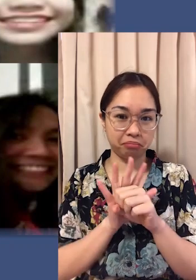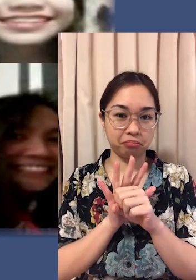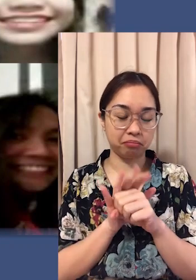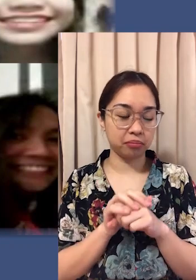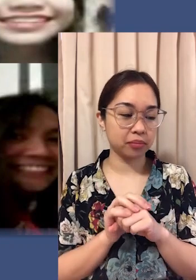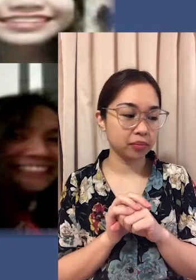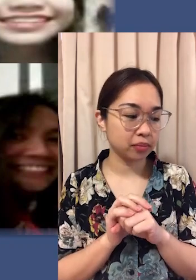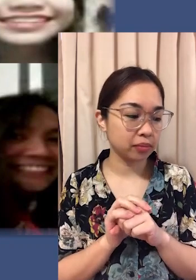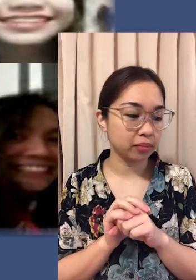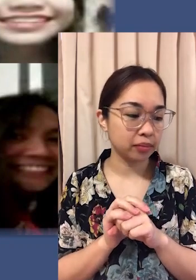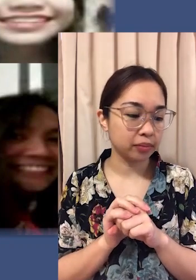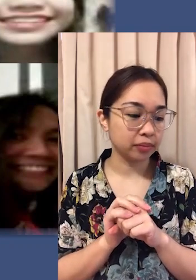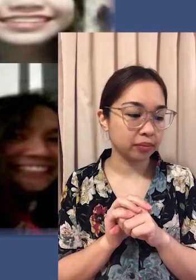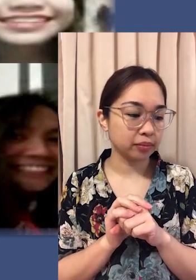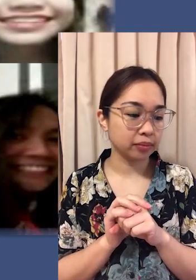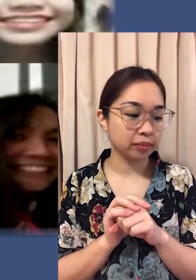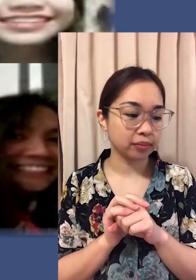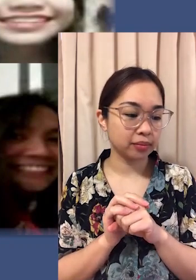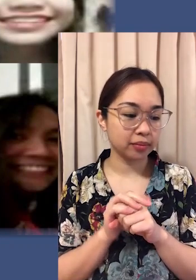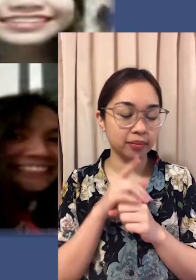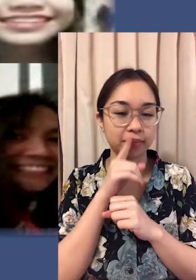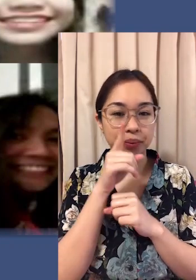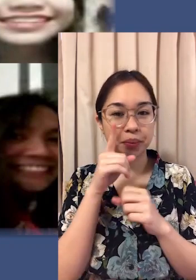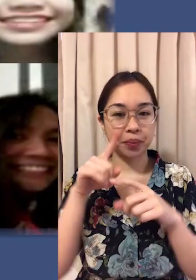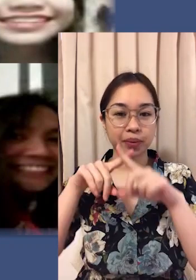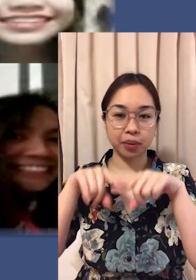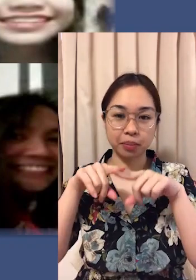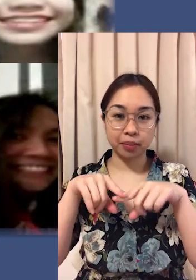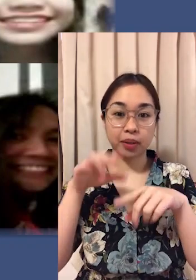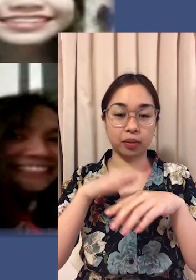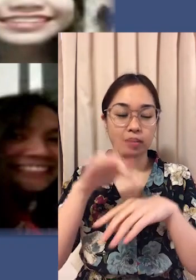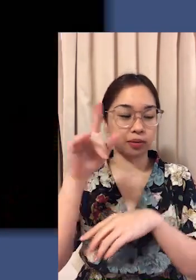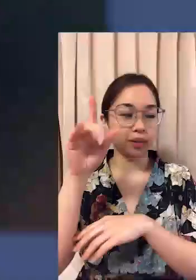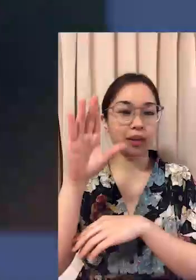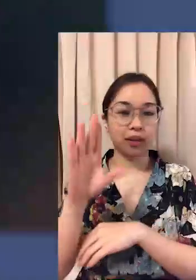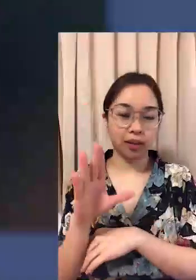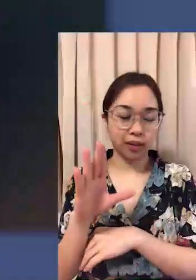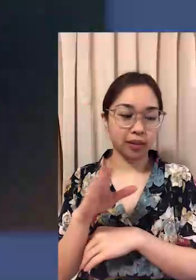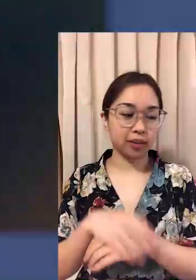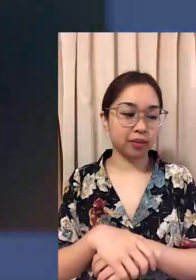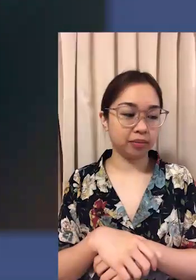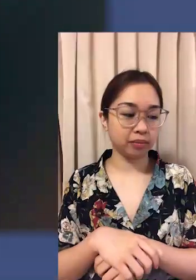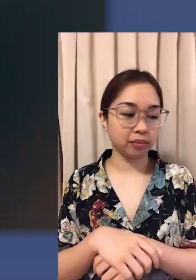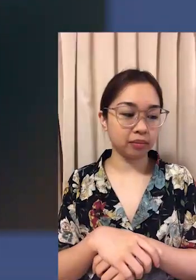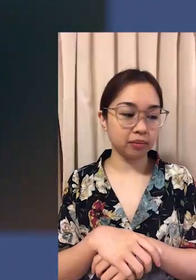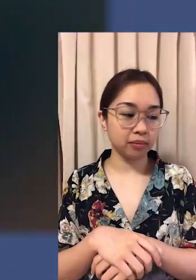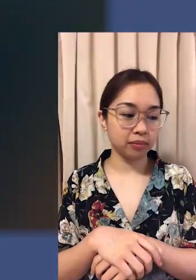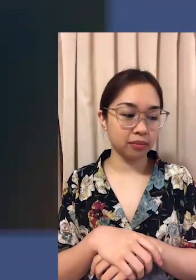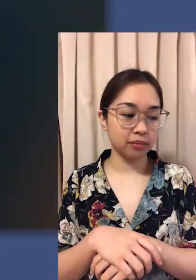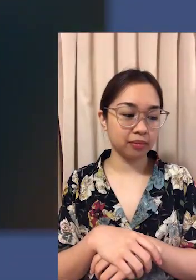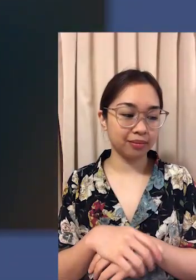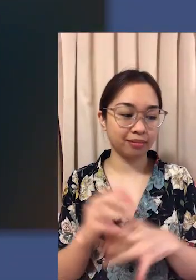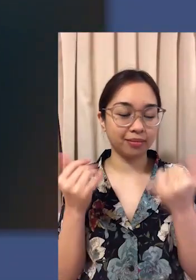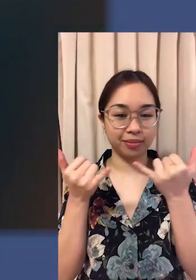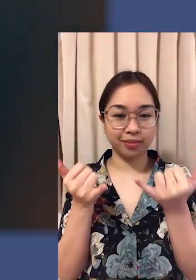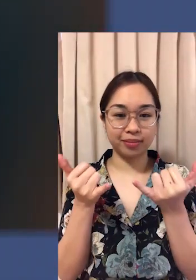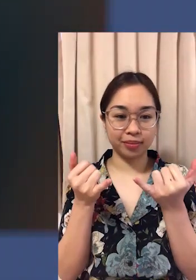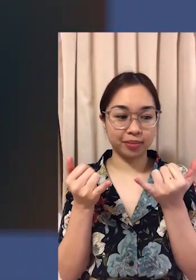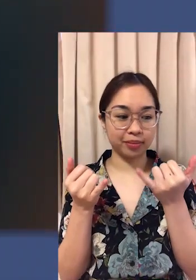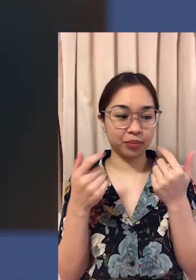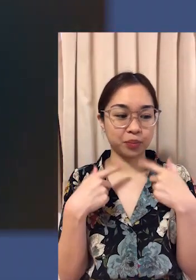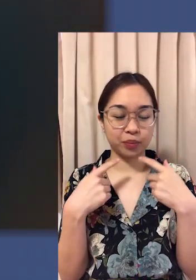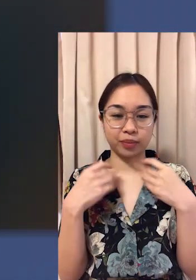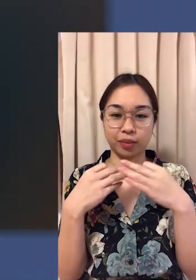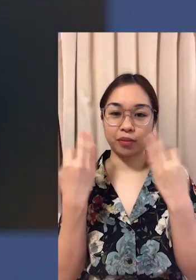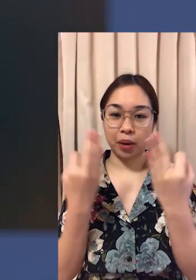as strengthening our dependence on God through prayer ministry of our church. And to add with that, ICQ time became